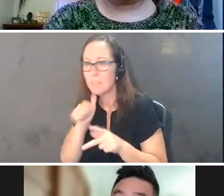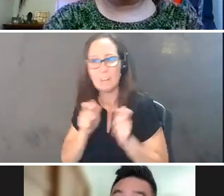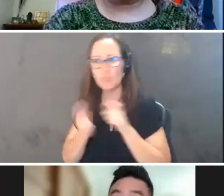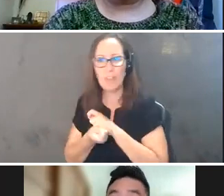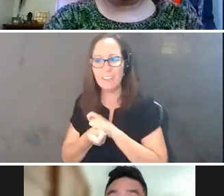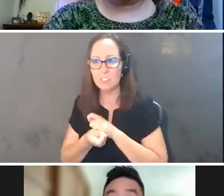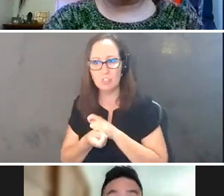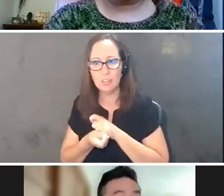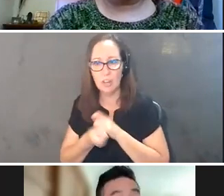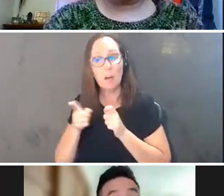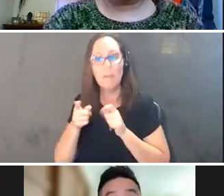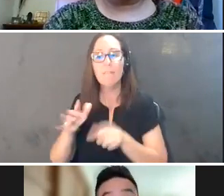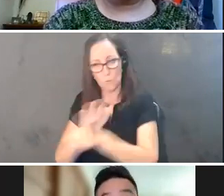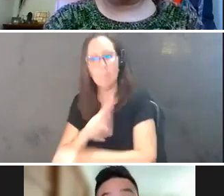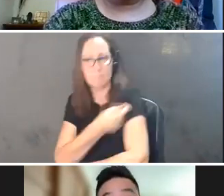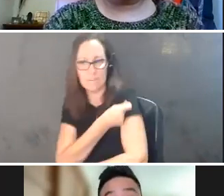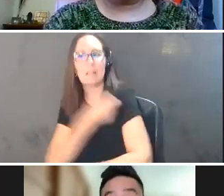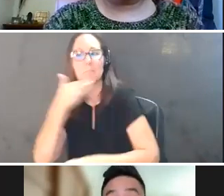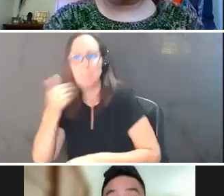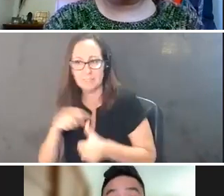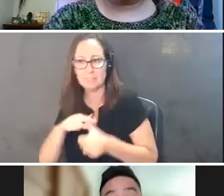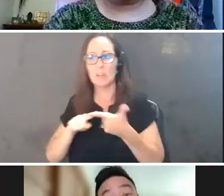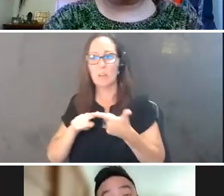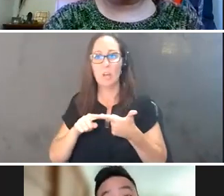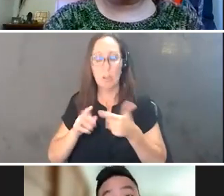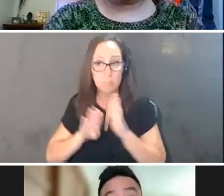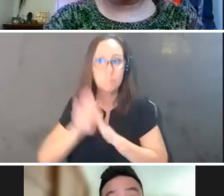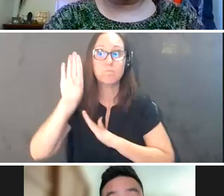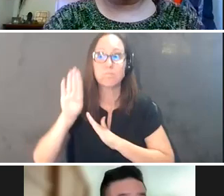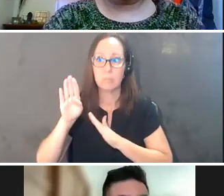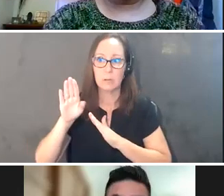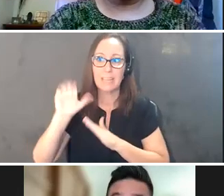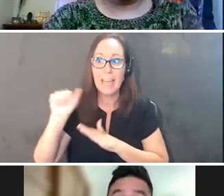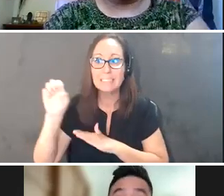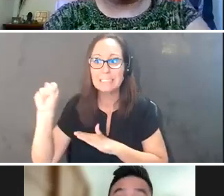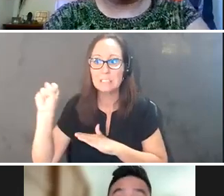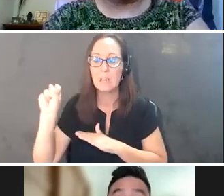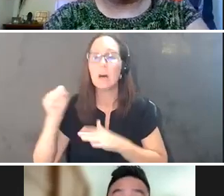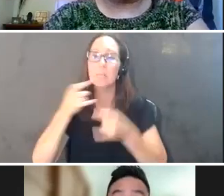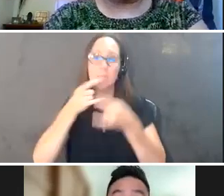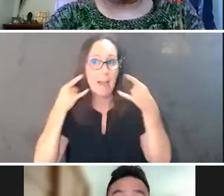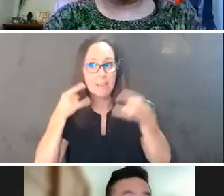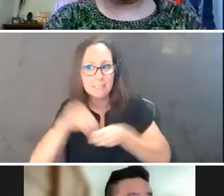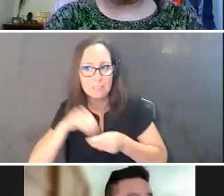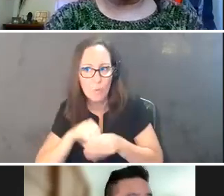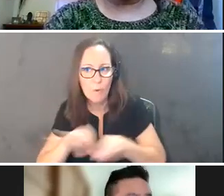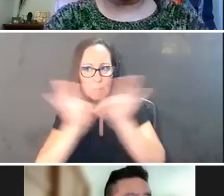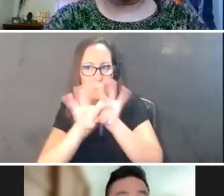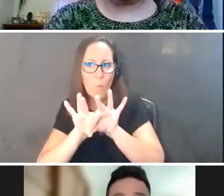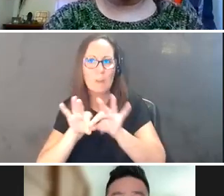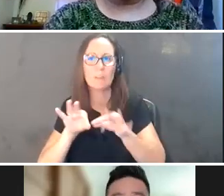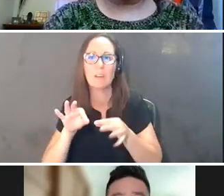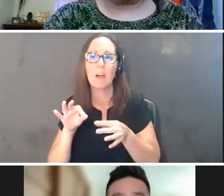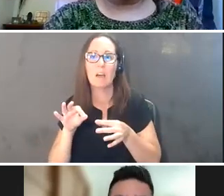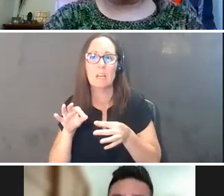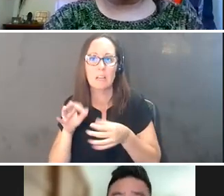fully vaccinated. And in the times of surge, when things are up right now, you want to be careful about, you know, masking indoors and